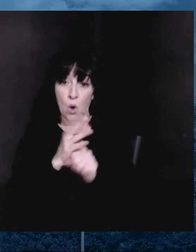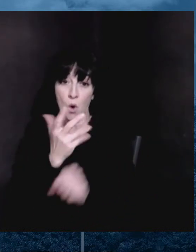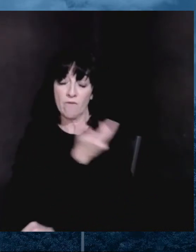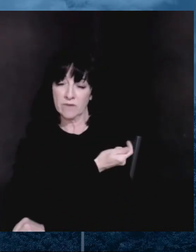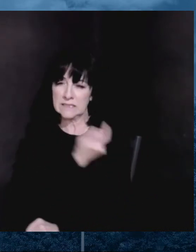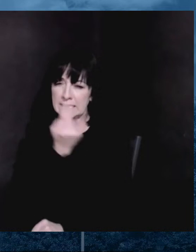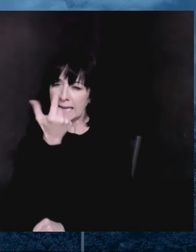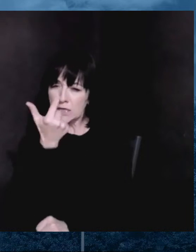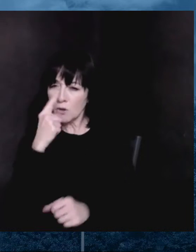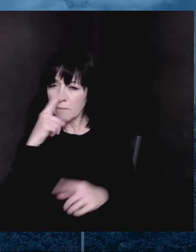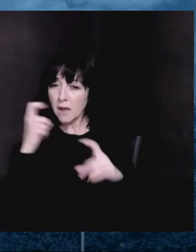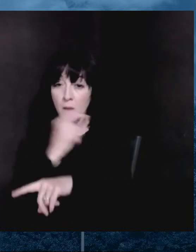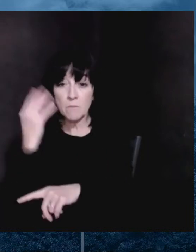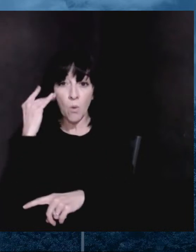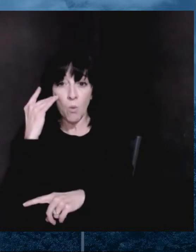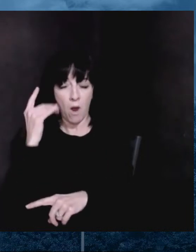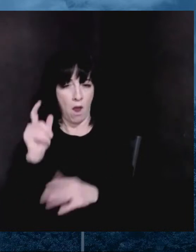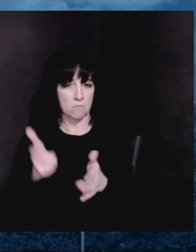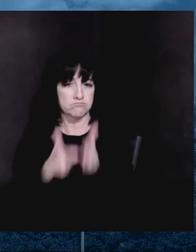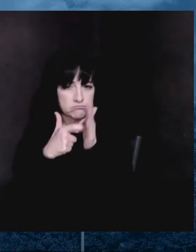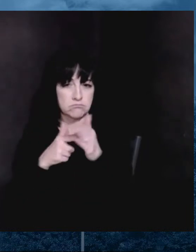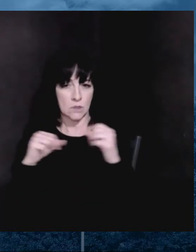but otherwise,